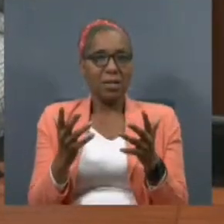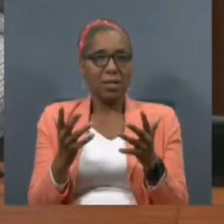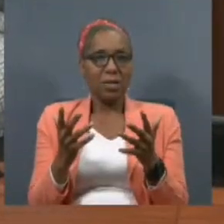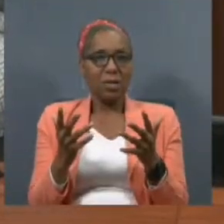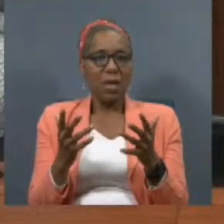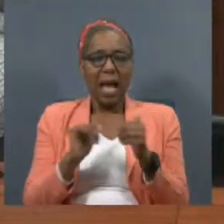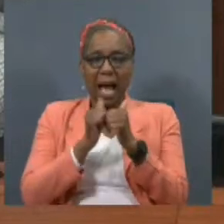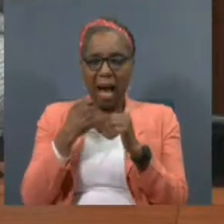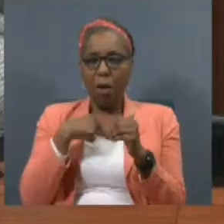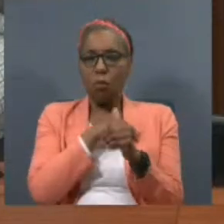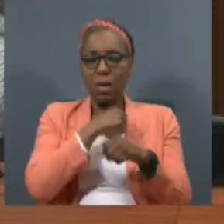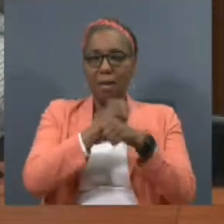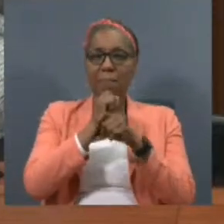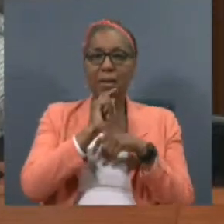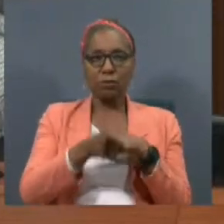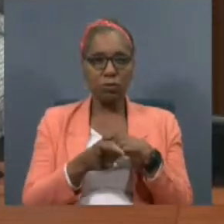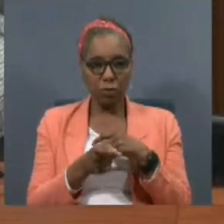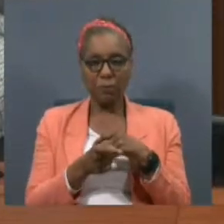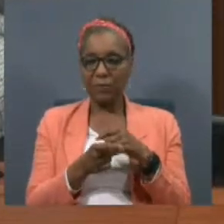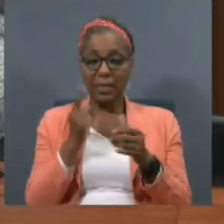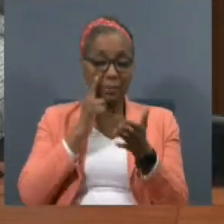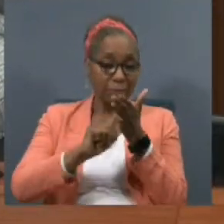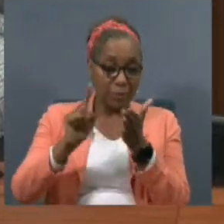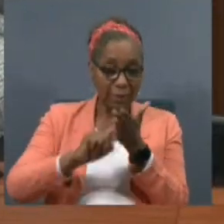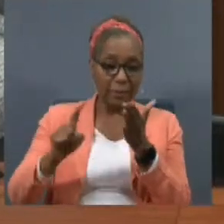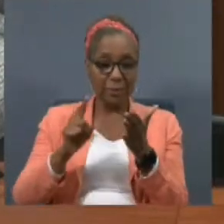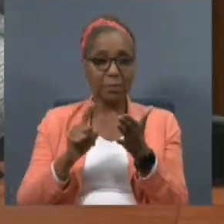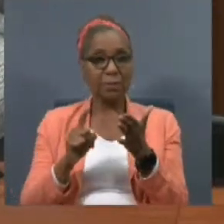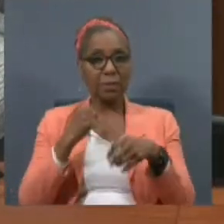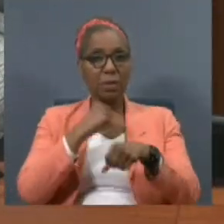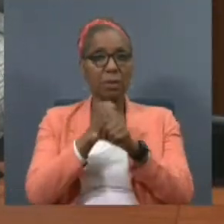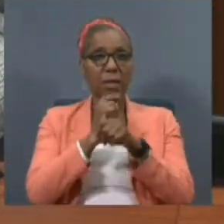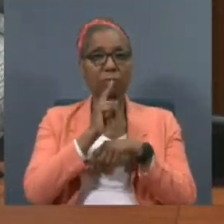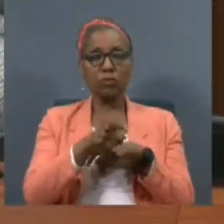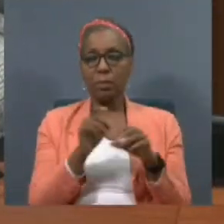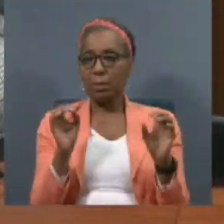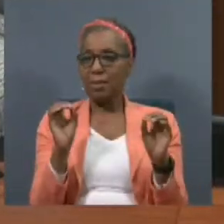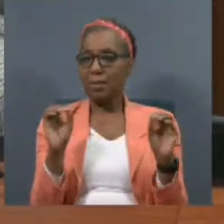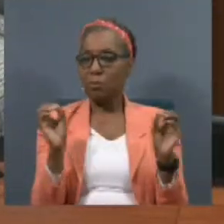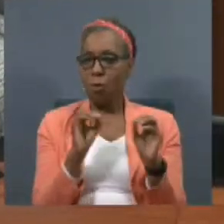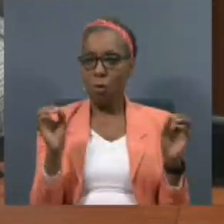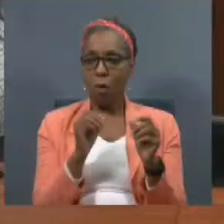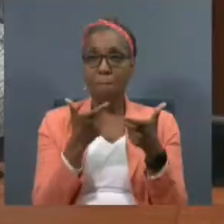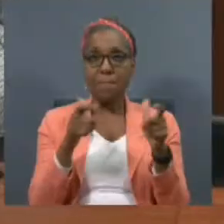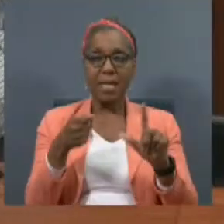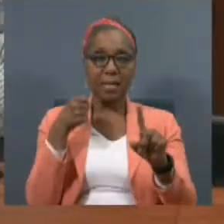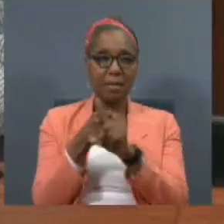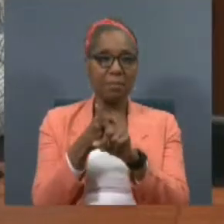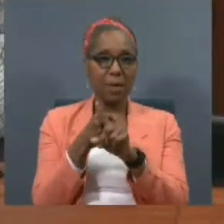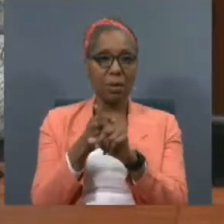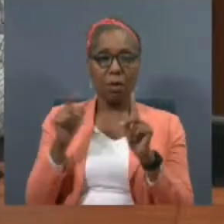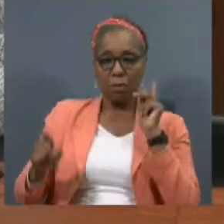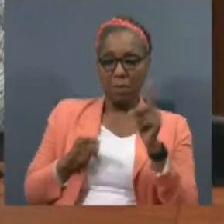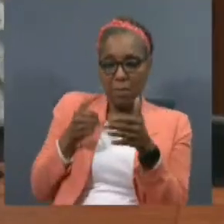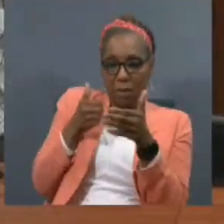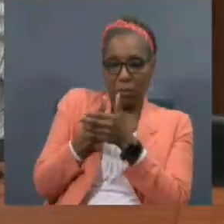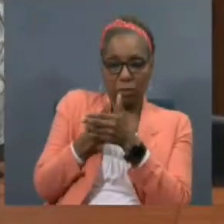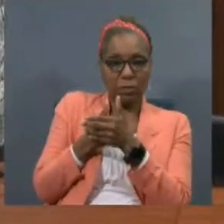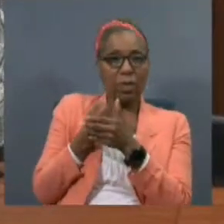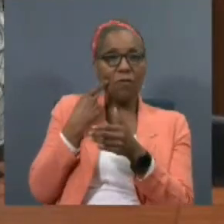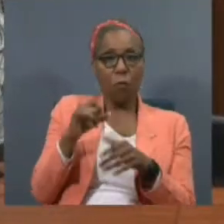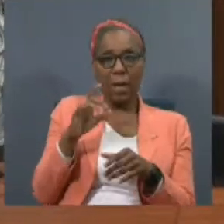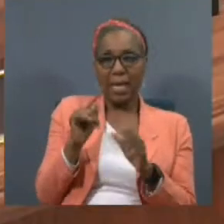do we make sure that, how are those studies reviewed to make sure there's not a major negative impact on the citizens close enough there for it to